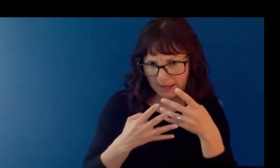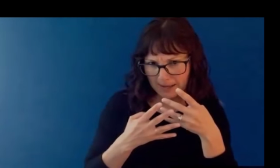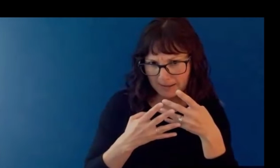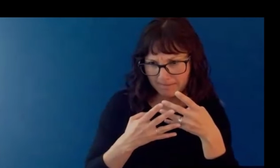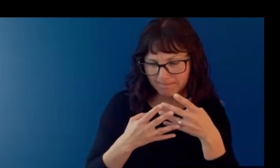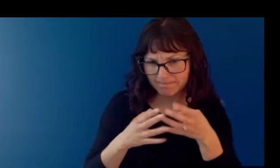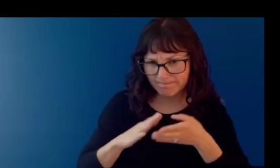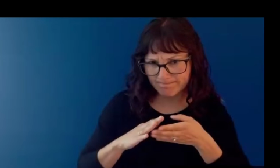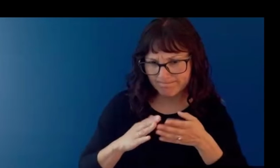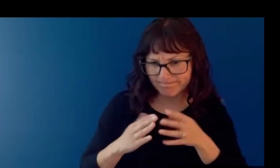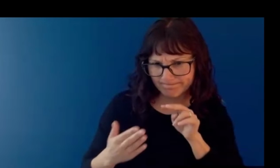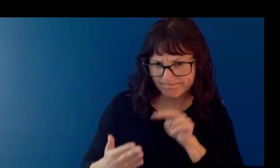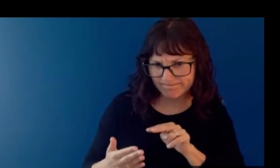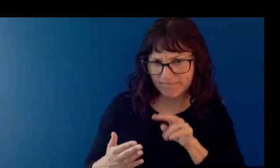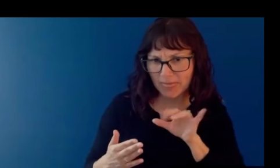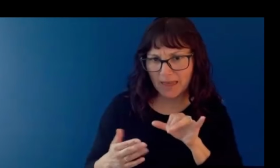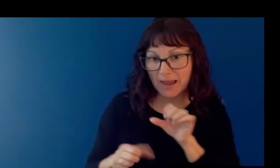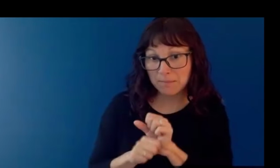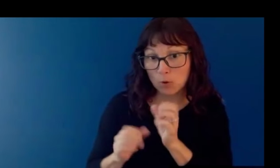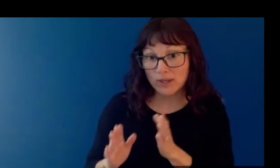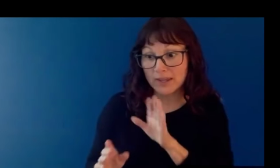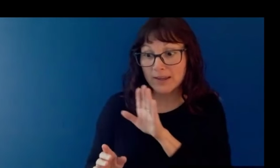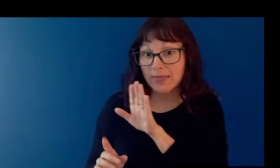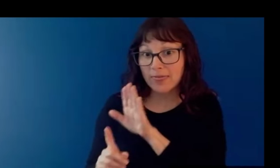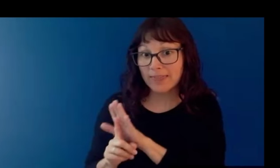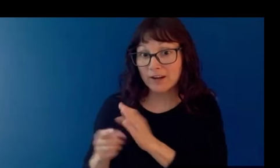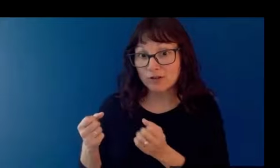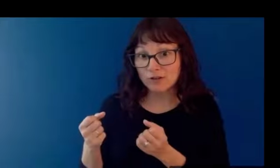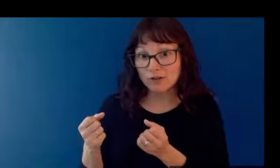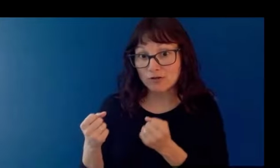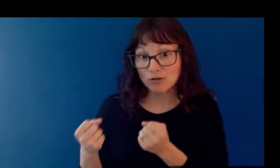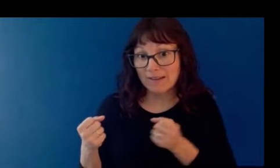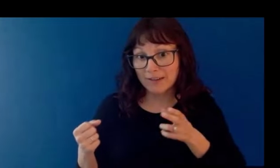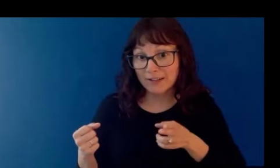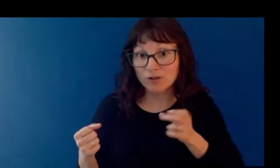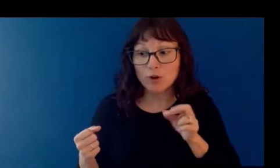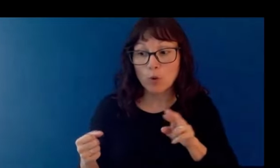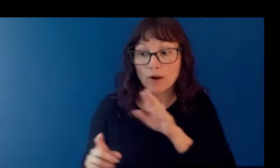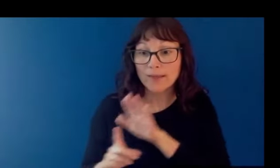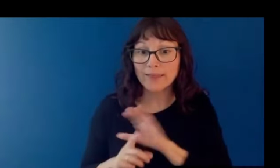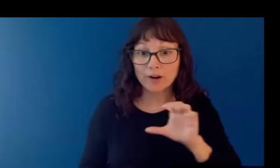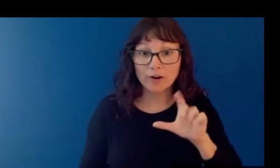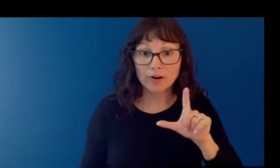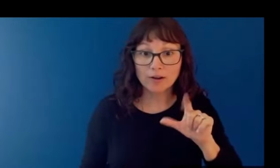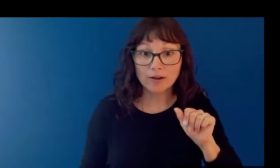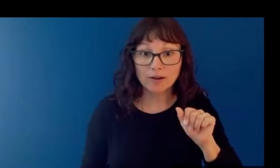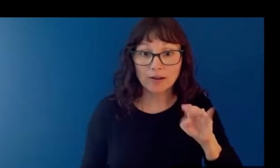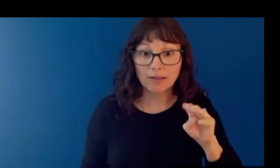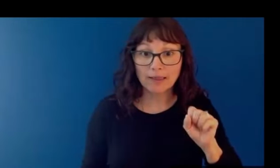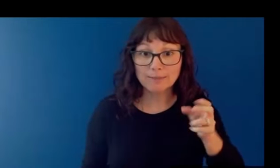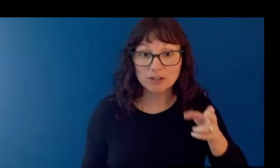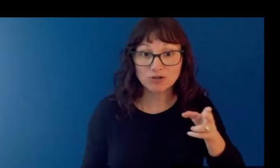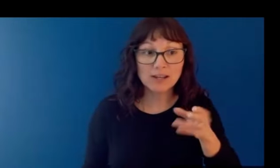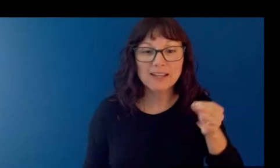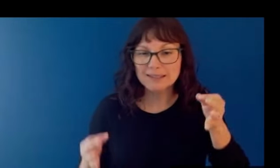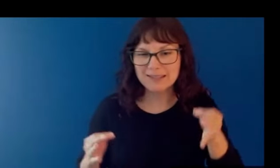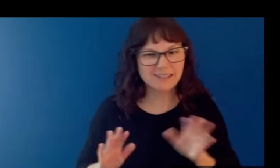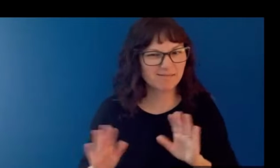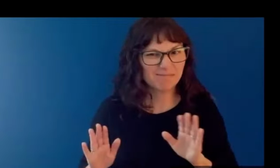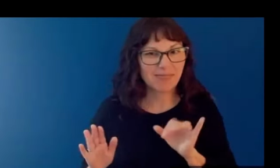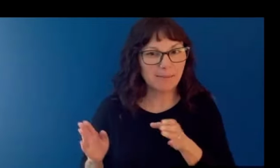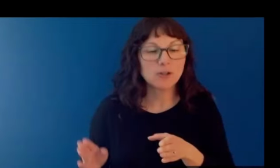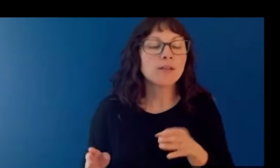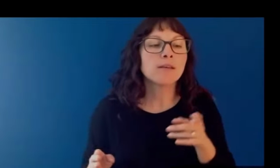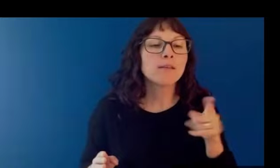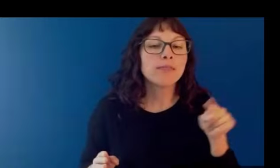that employee's driving record or their claims history and decide that person, so they will